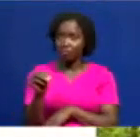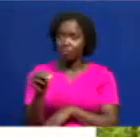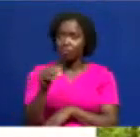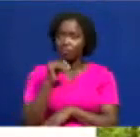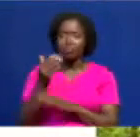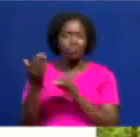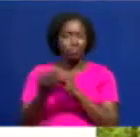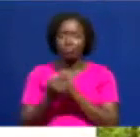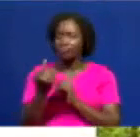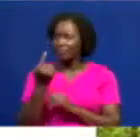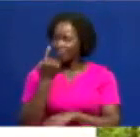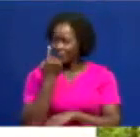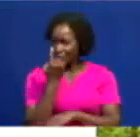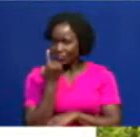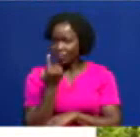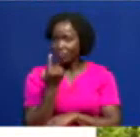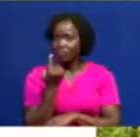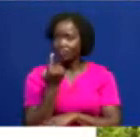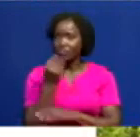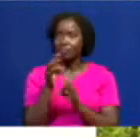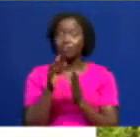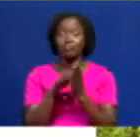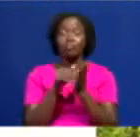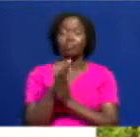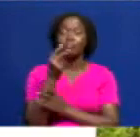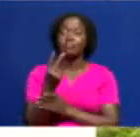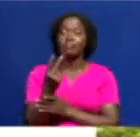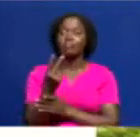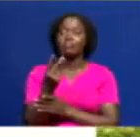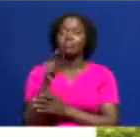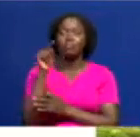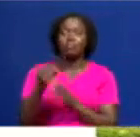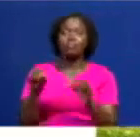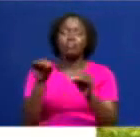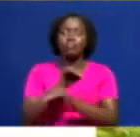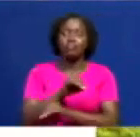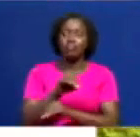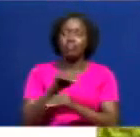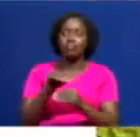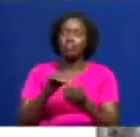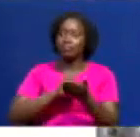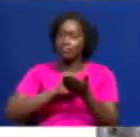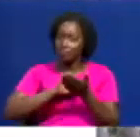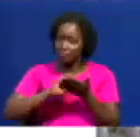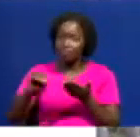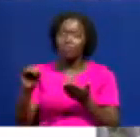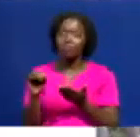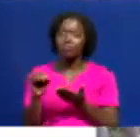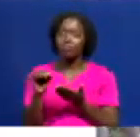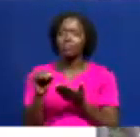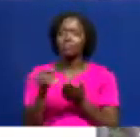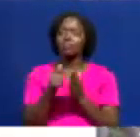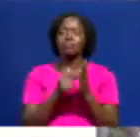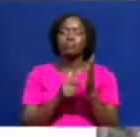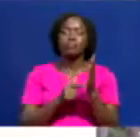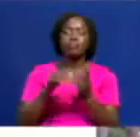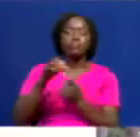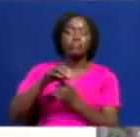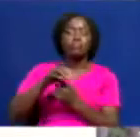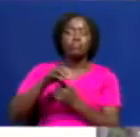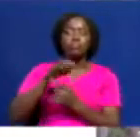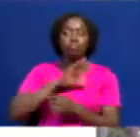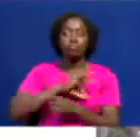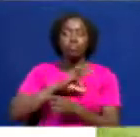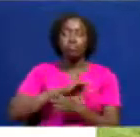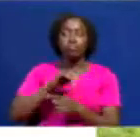usikate hata moja. Na mtu akijaribu mbili anafanya replacement ama anatoka kwa pelis. The forest champions enjoy benefits